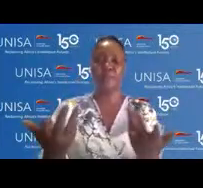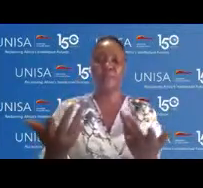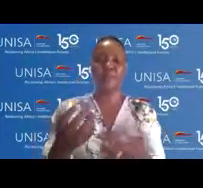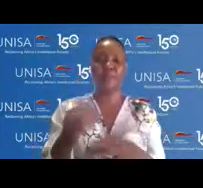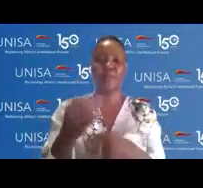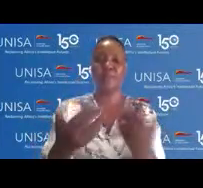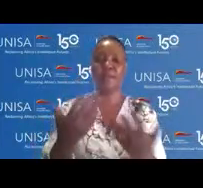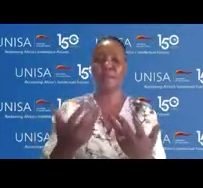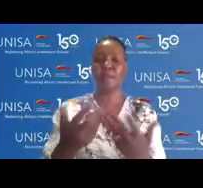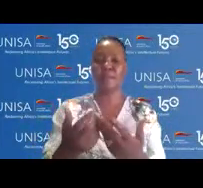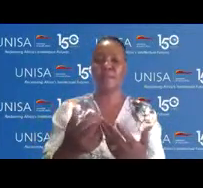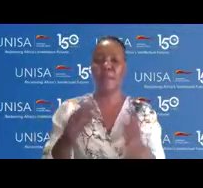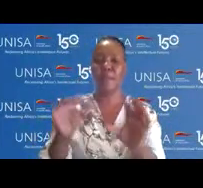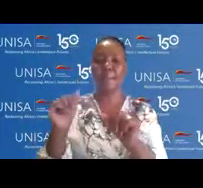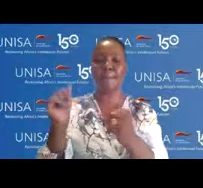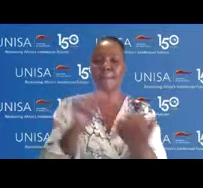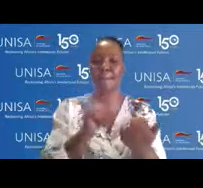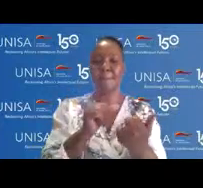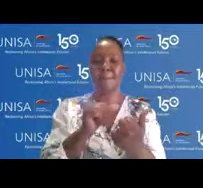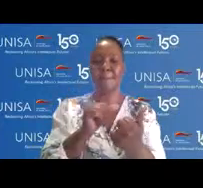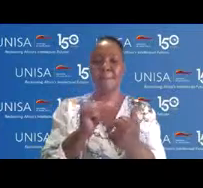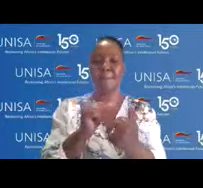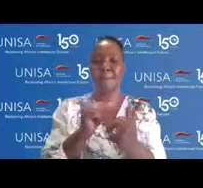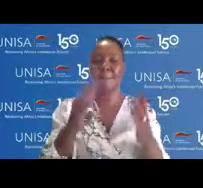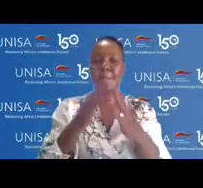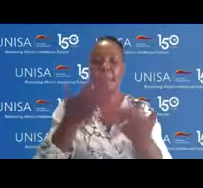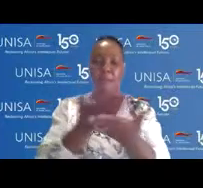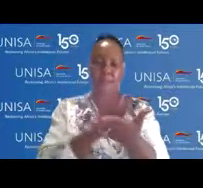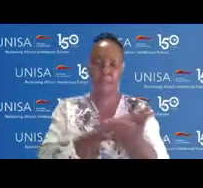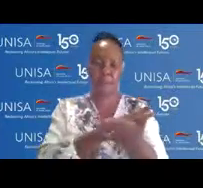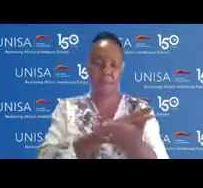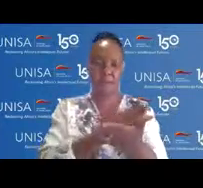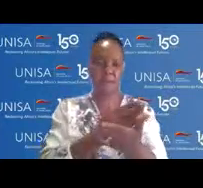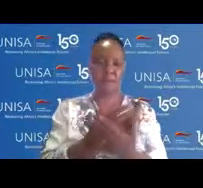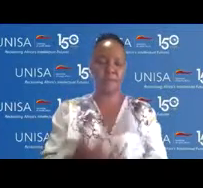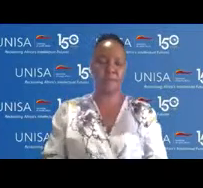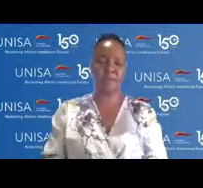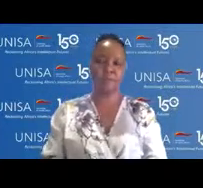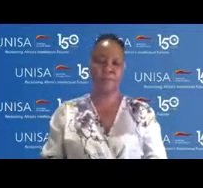also, if I go back to the main page,